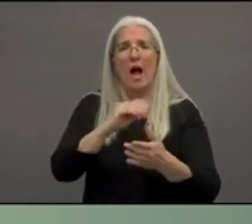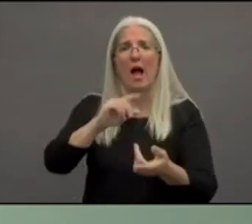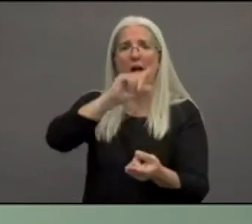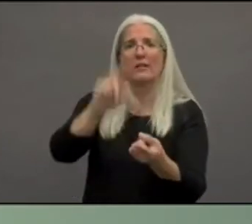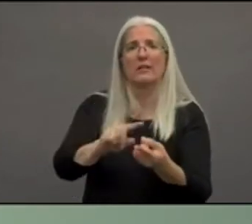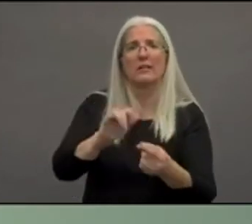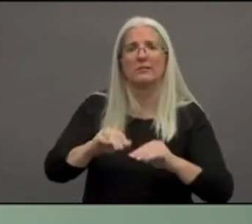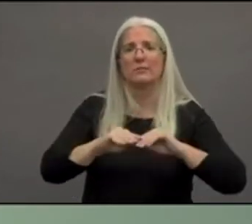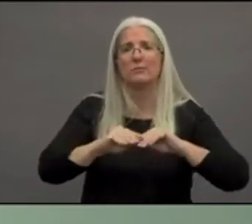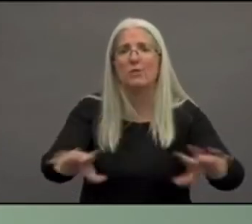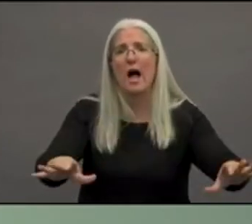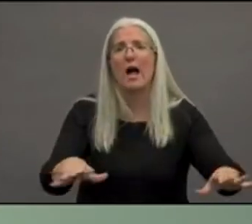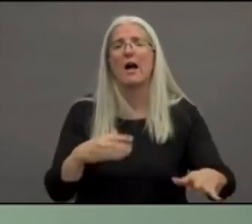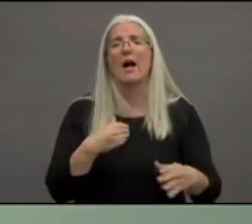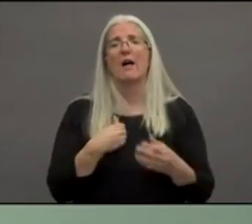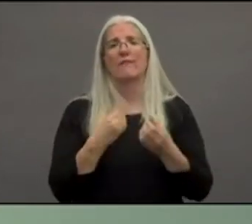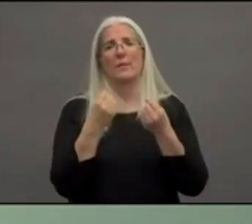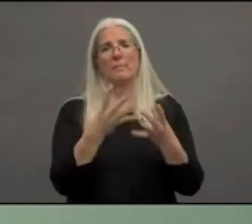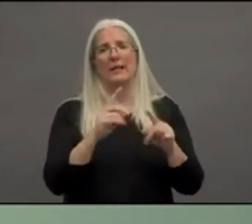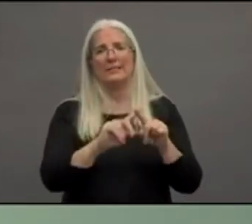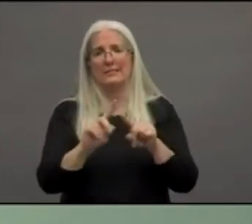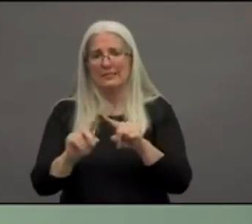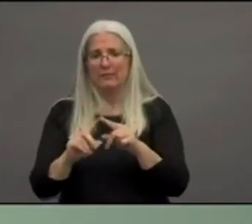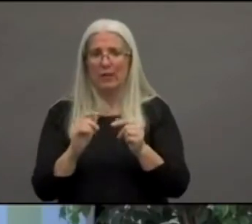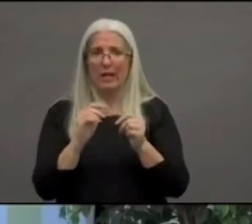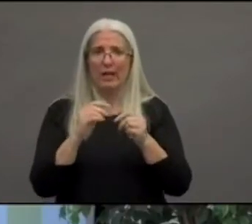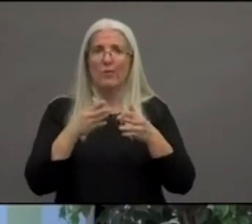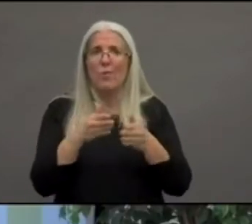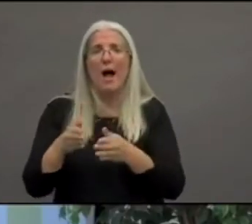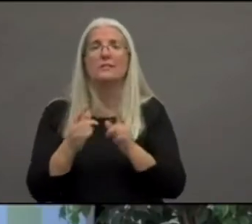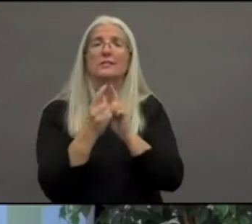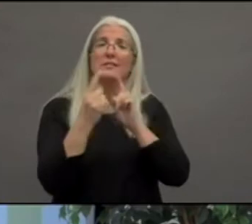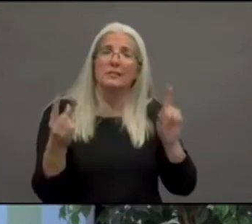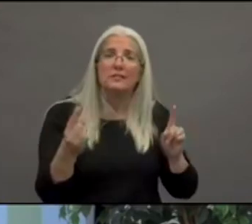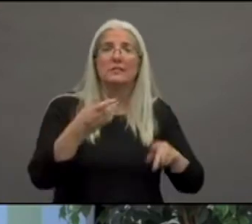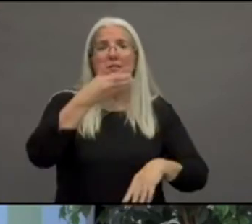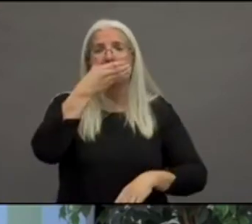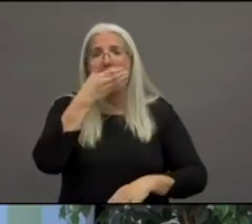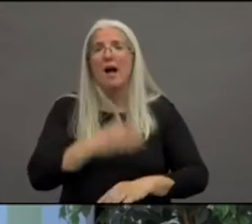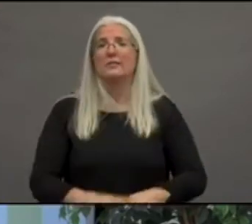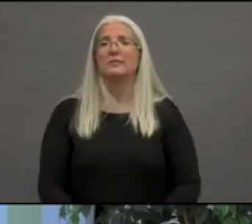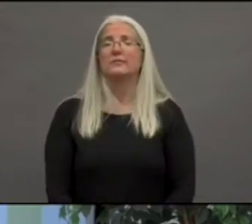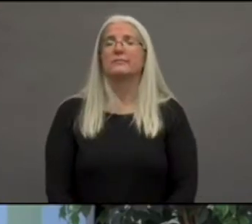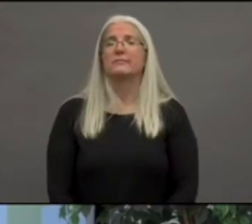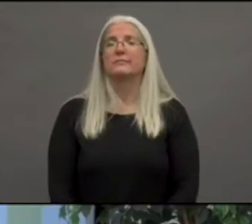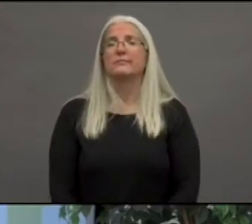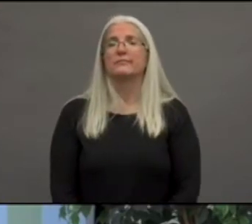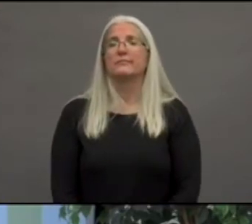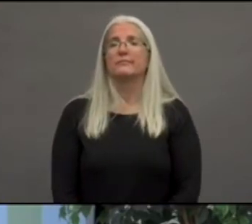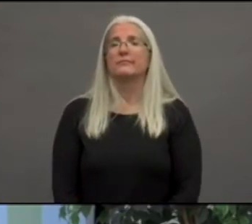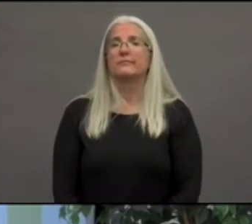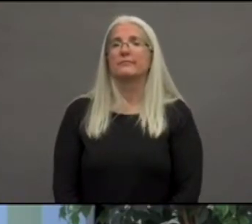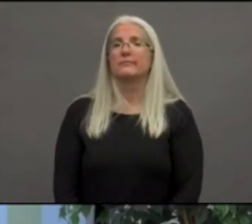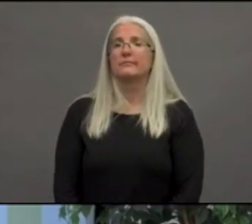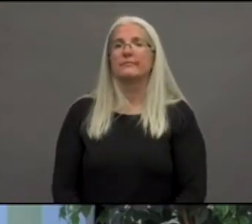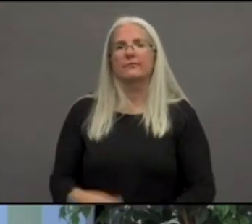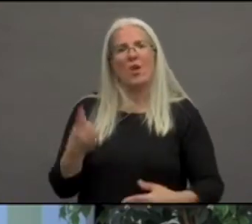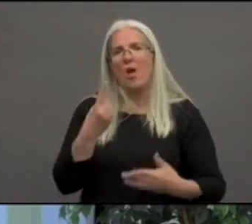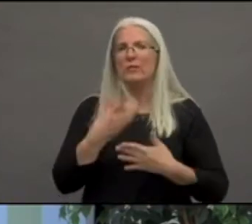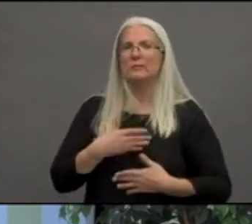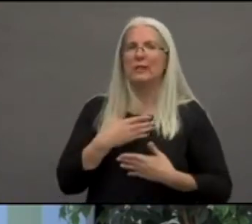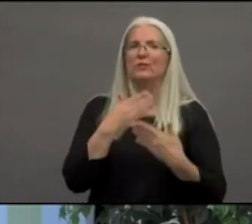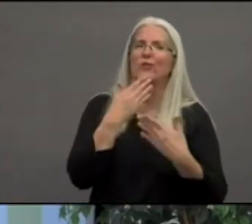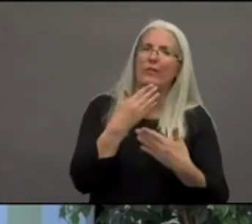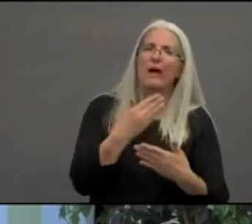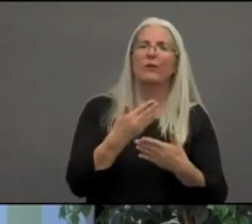many others through our social distancing protocols. Maribel Martinez, it's always a pleasure. Thank you, Larry. Thanks for being here today.